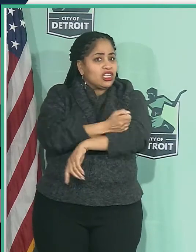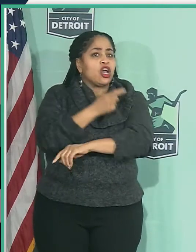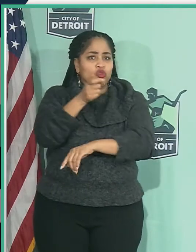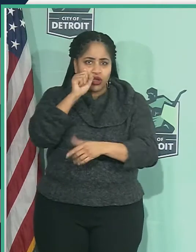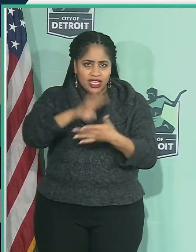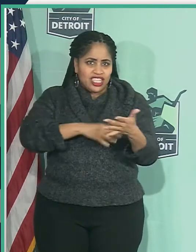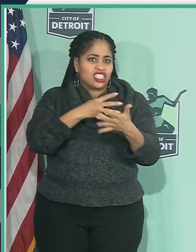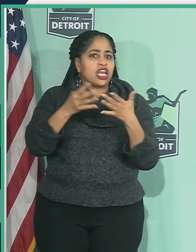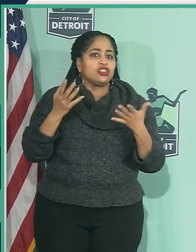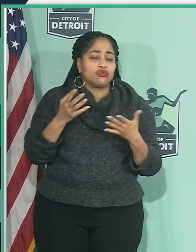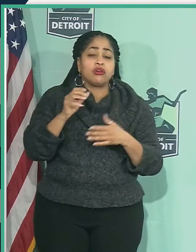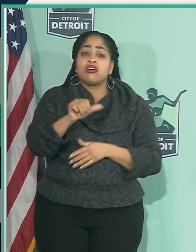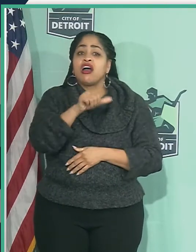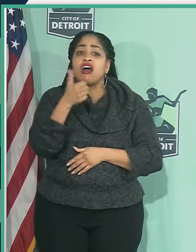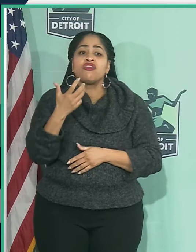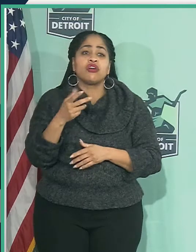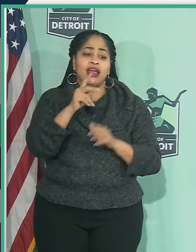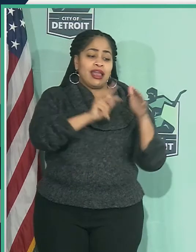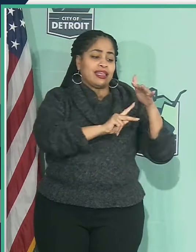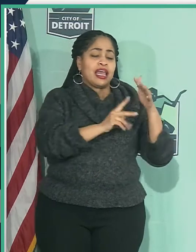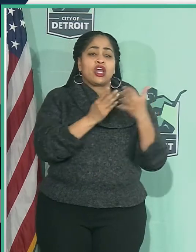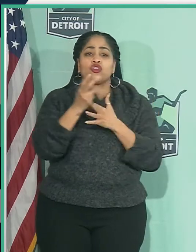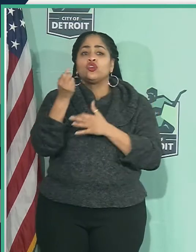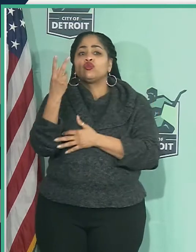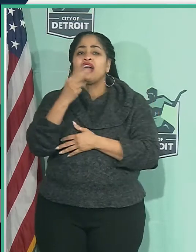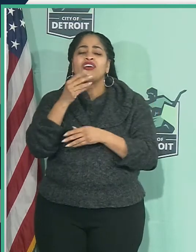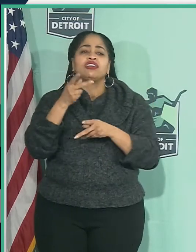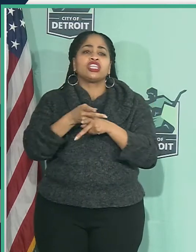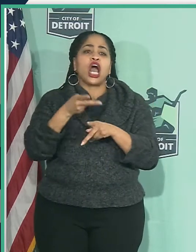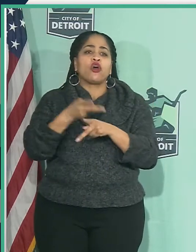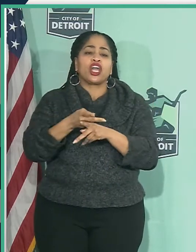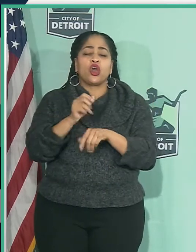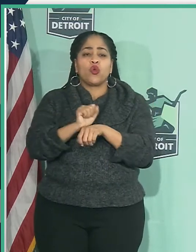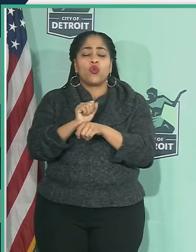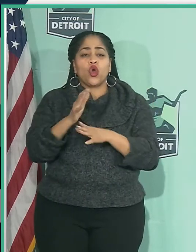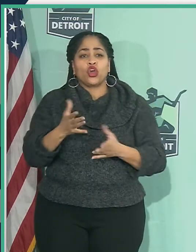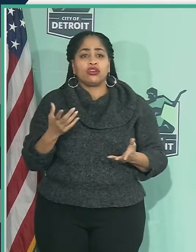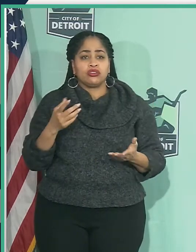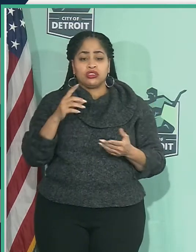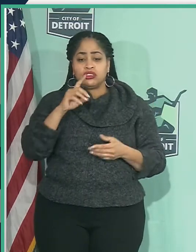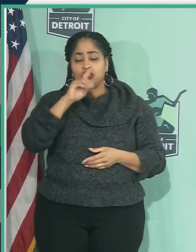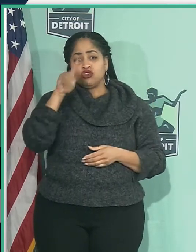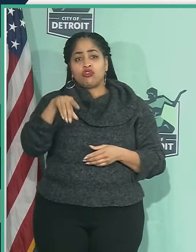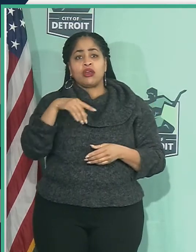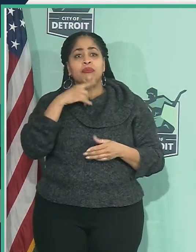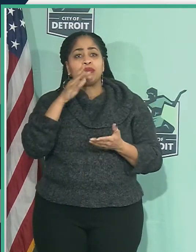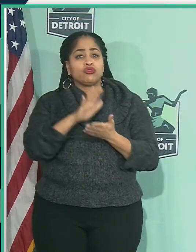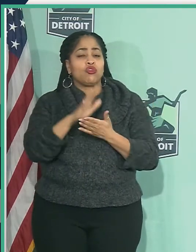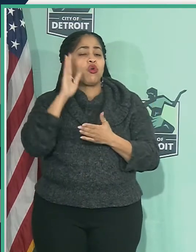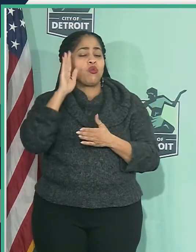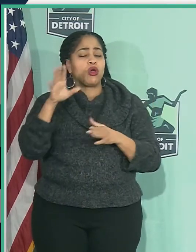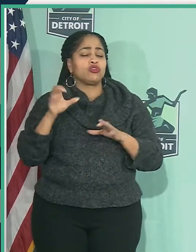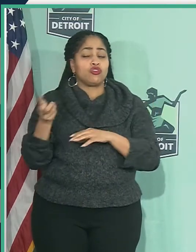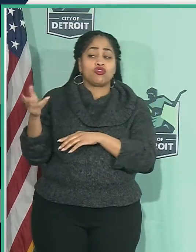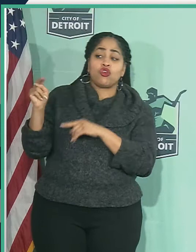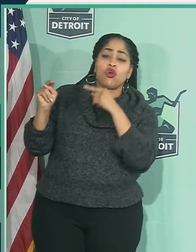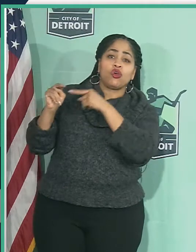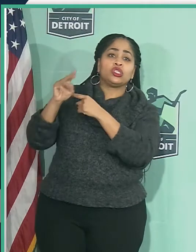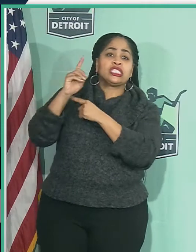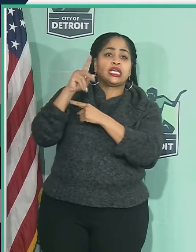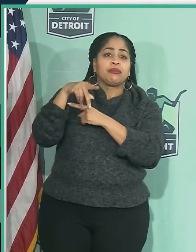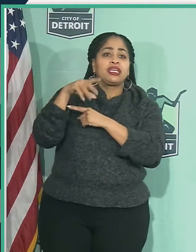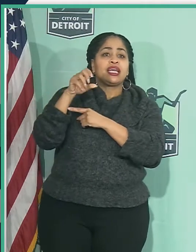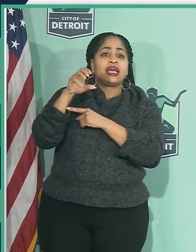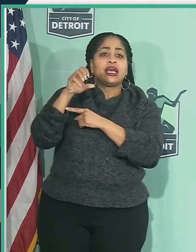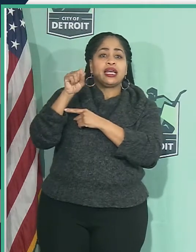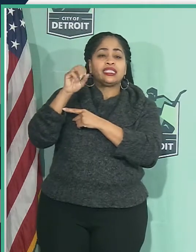And then the other are K-12 and child care workers. Now, the Detroit Public Schools will be doing their own vaccinations, so DPSCD employees don't